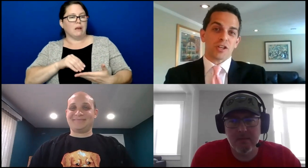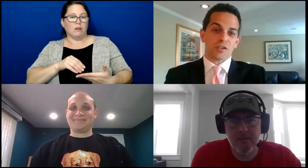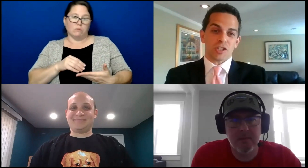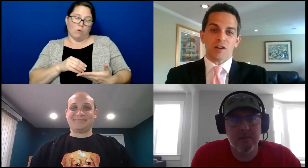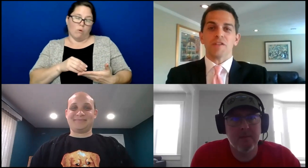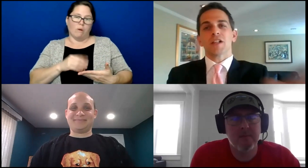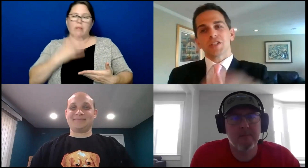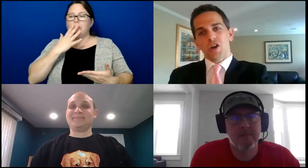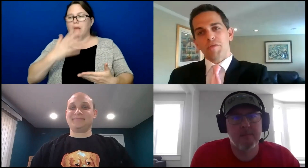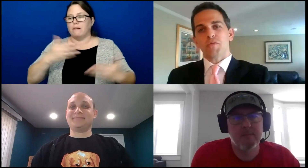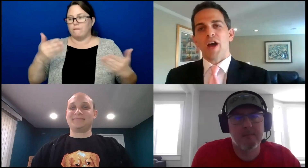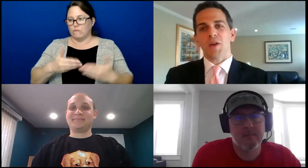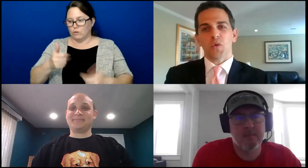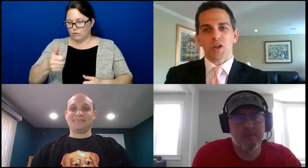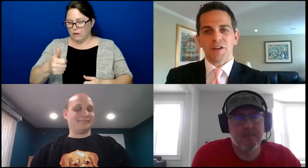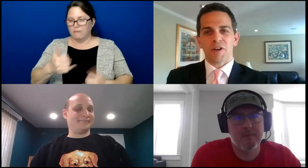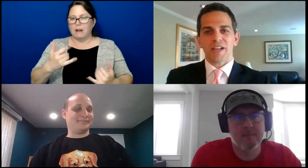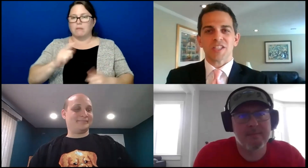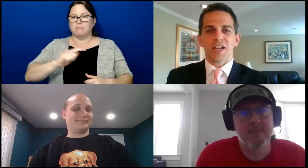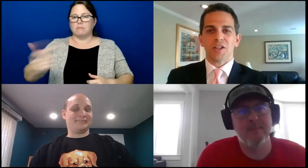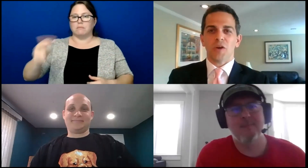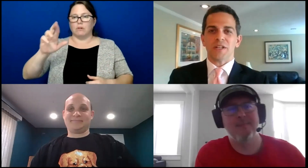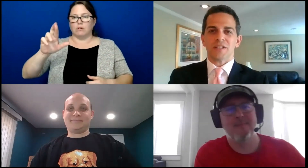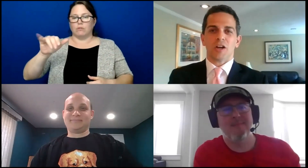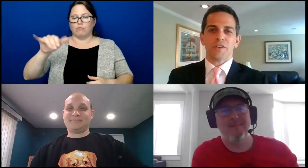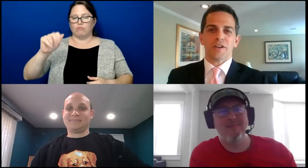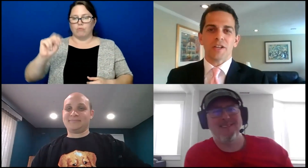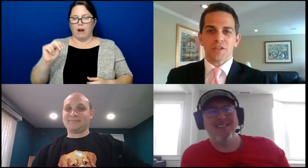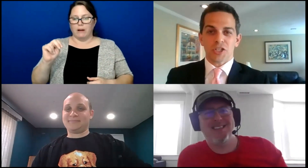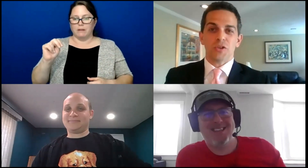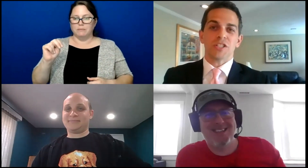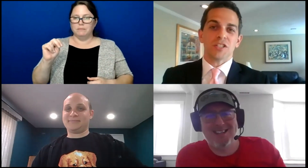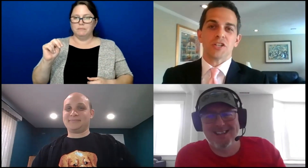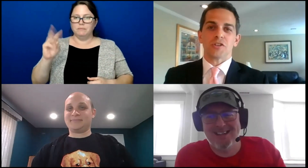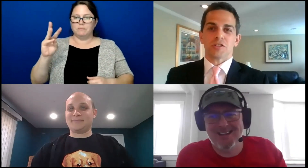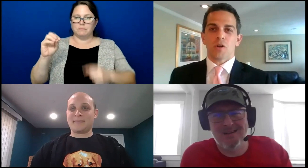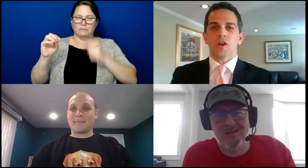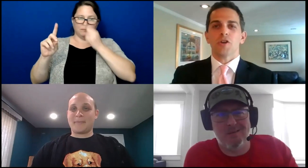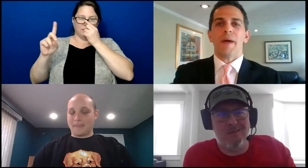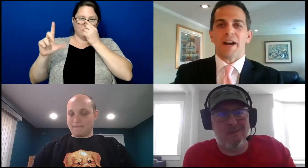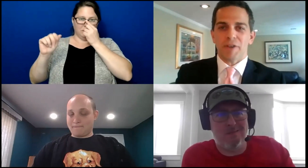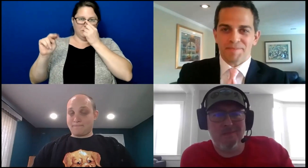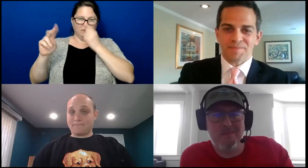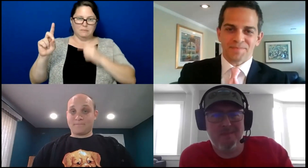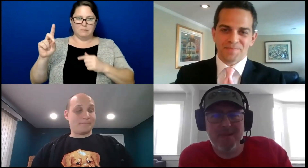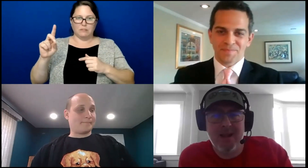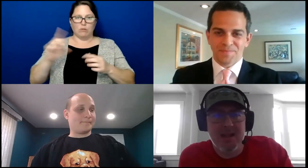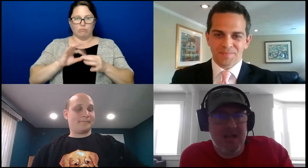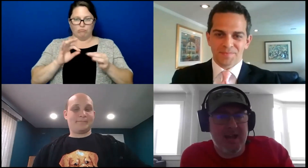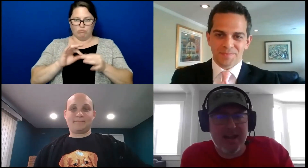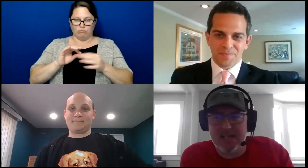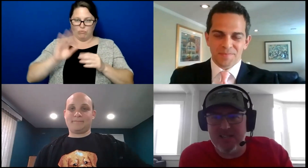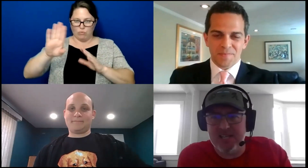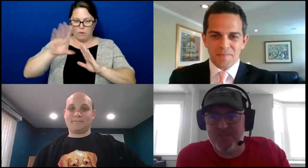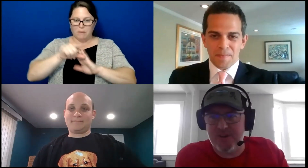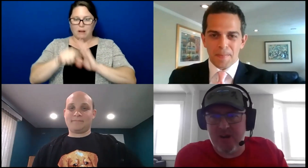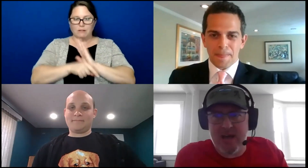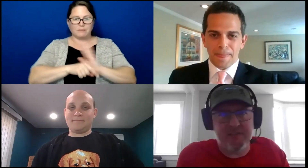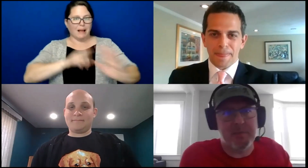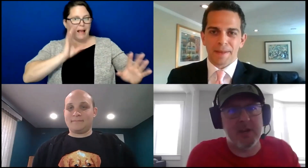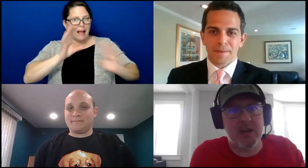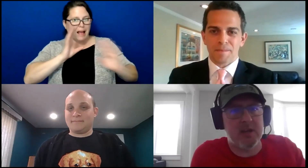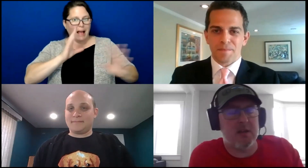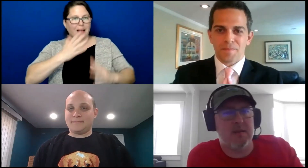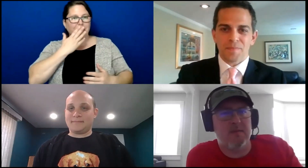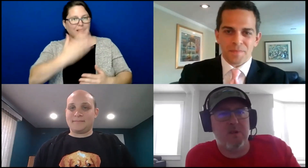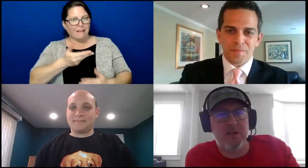for introducing yourself. Let's go over to Ryan Woodland. Ryan, say hello and tell the students and teachers your background. Yeah, hey guys, thanks for